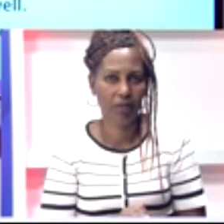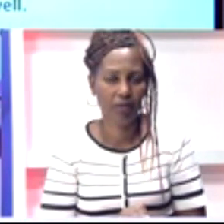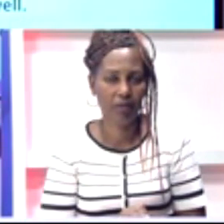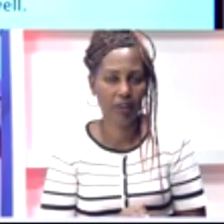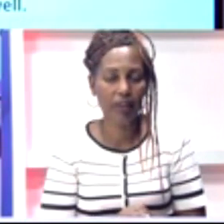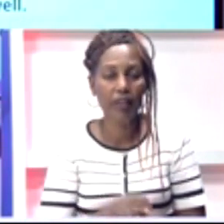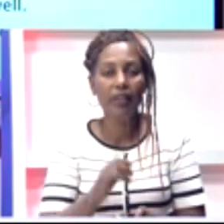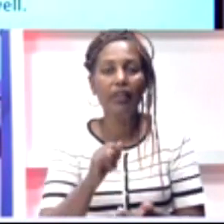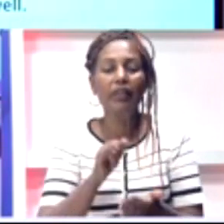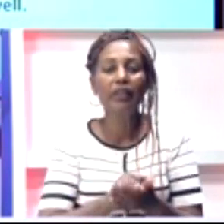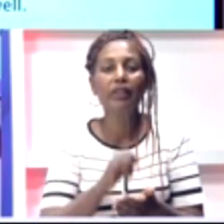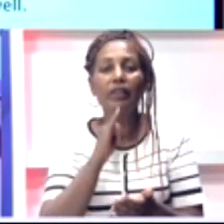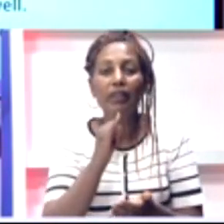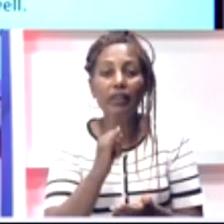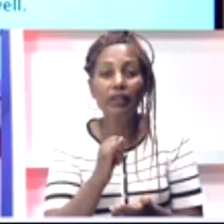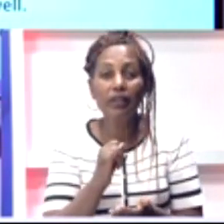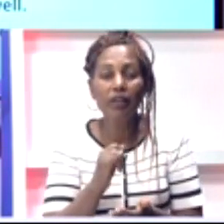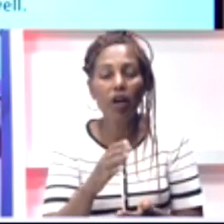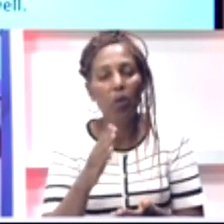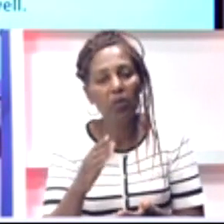It is a bit late.